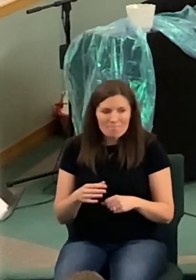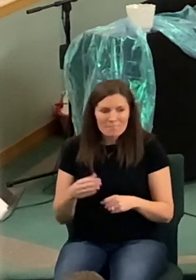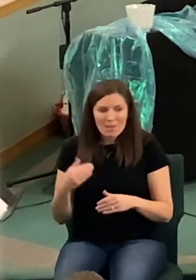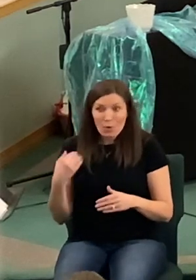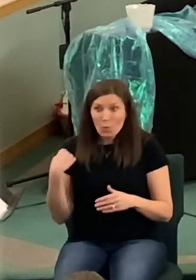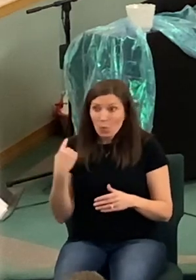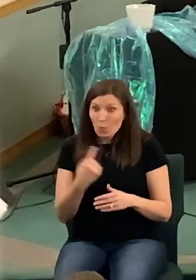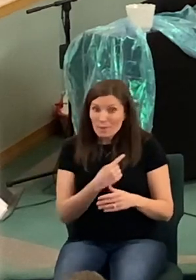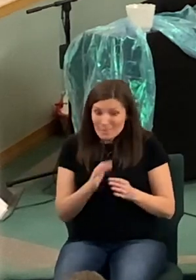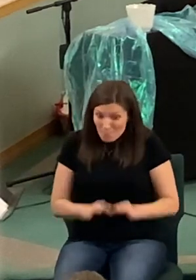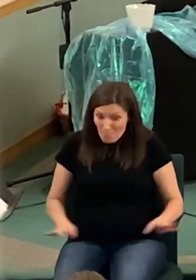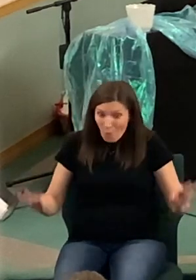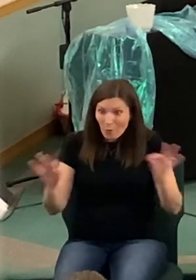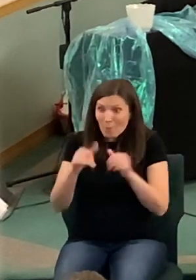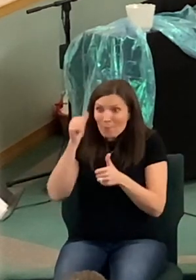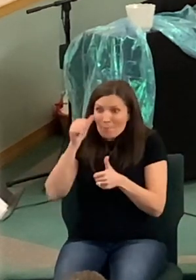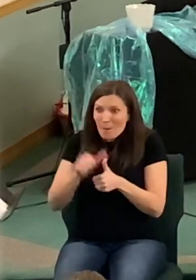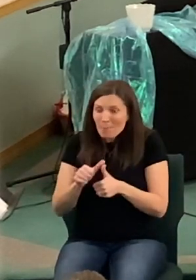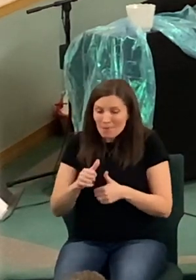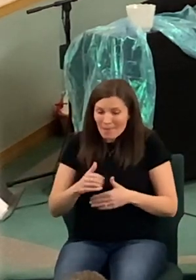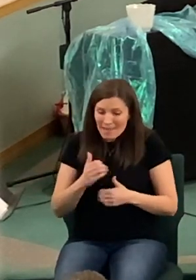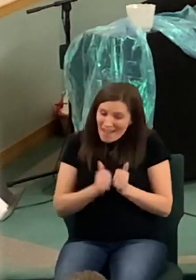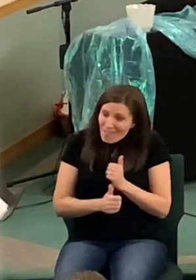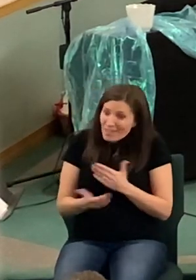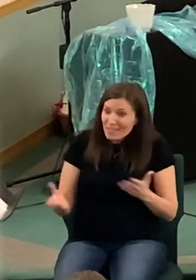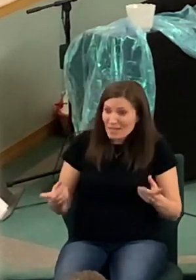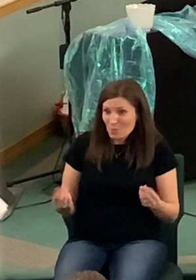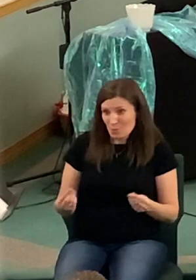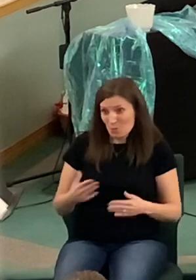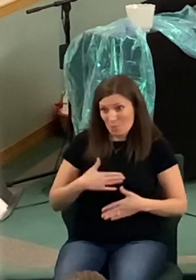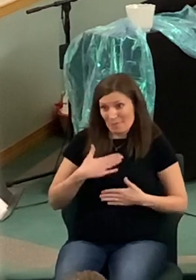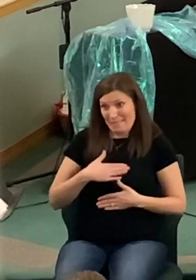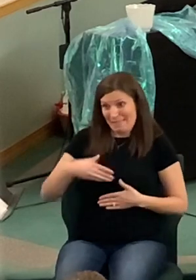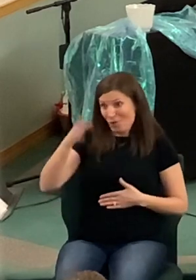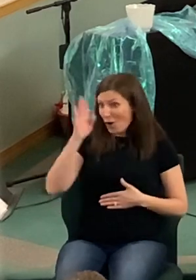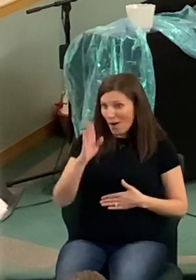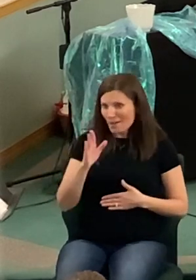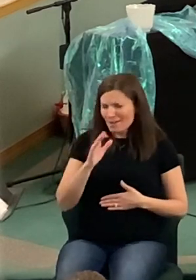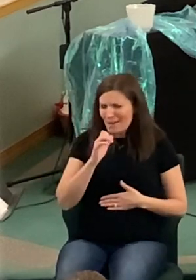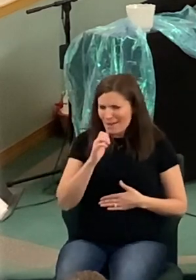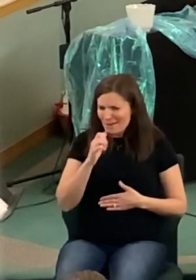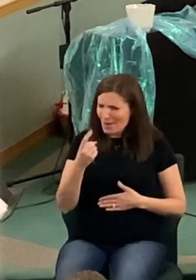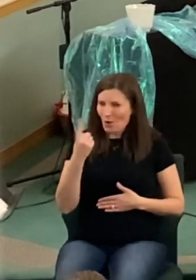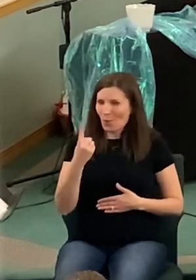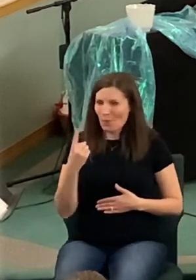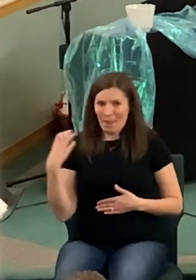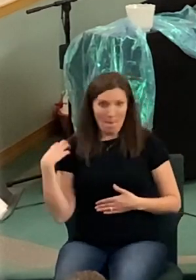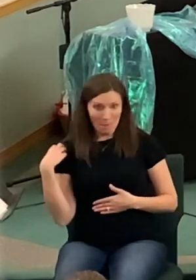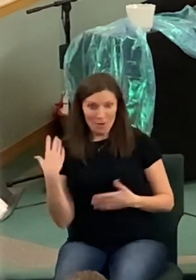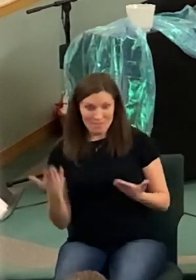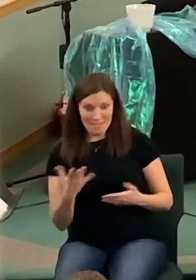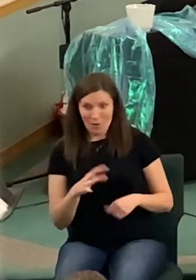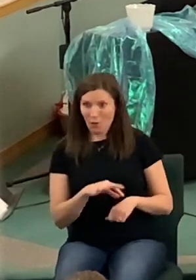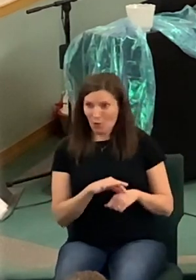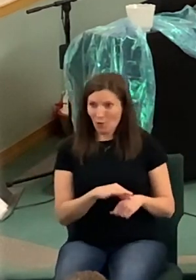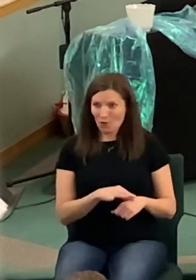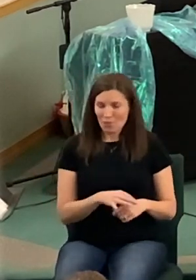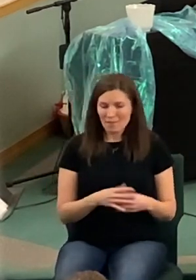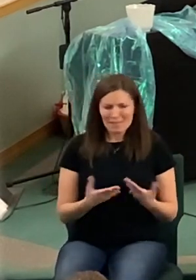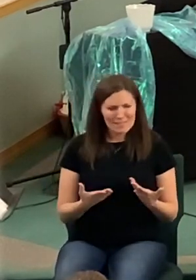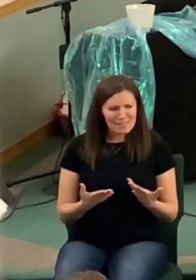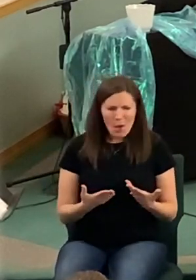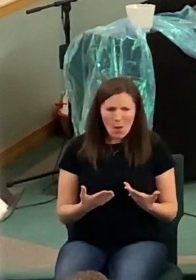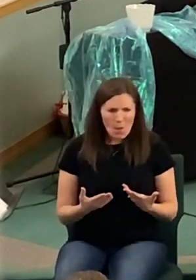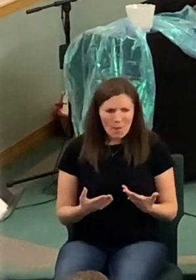are pleasing Him with everything that we do. It means we shouldn't be playing video games on our cell phones